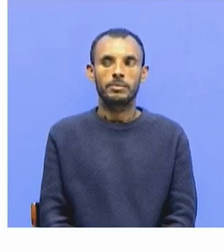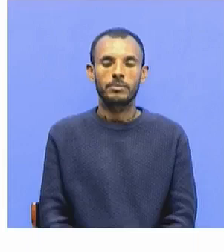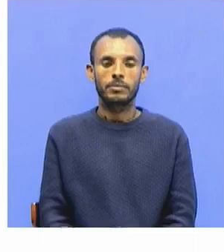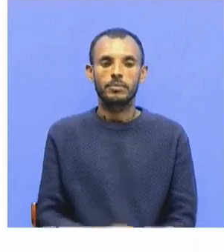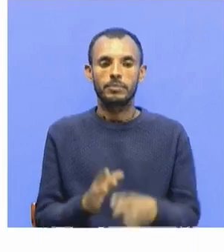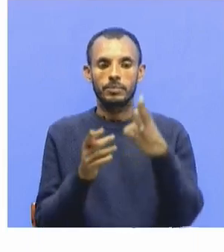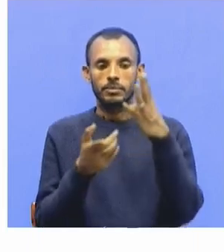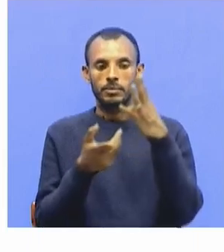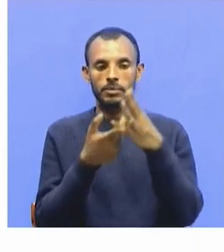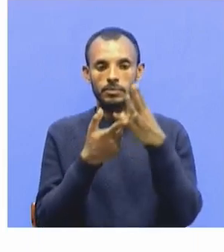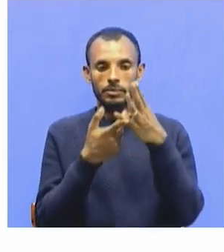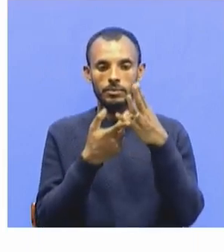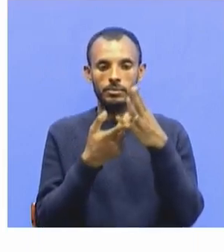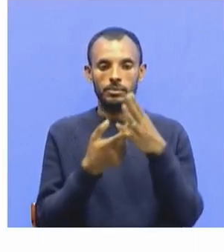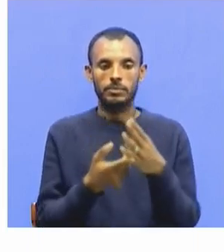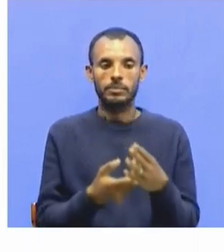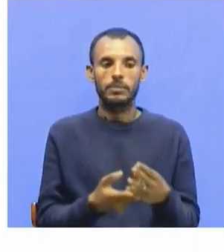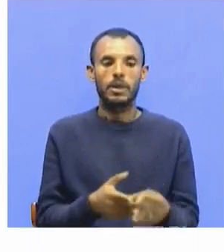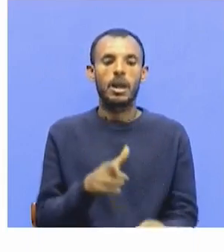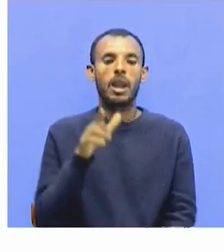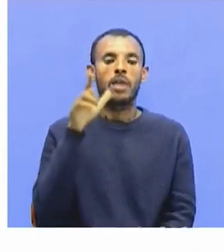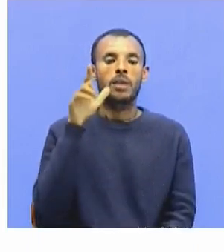4, Lisa